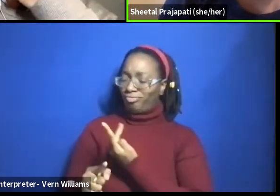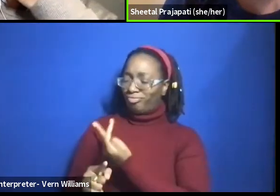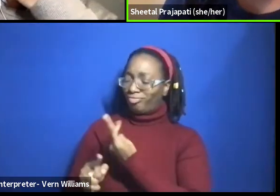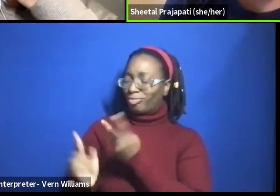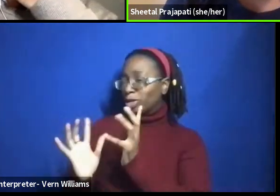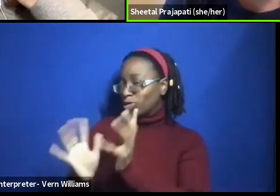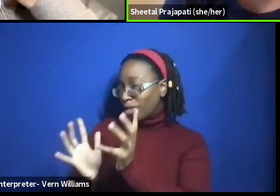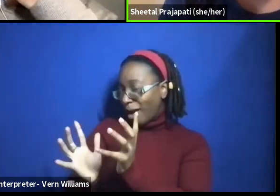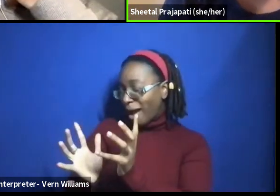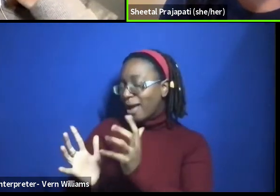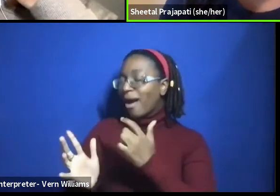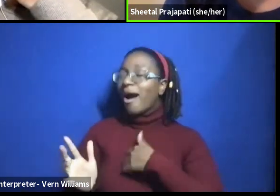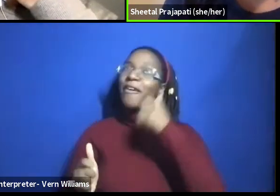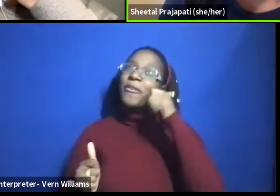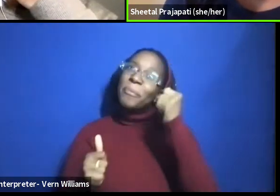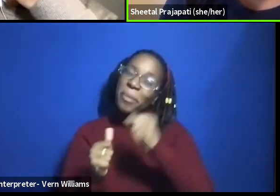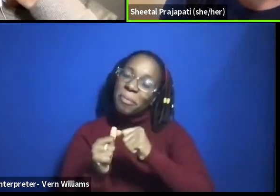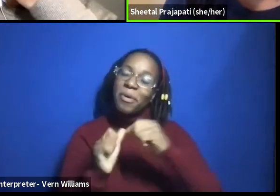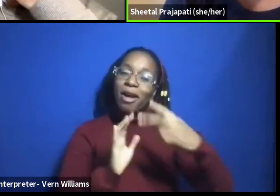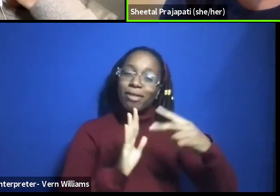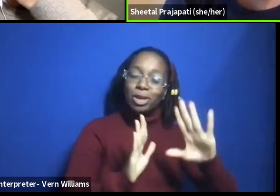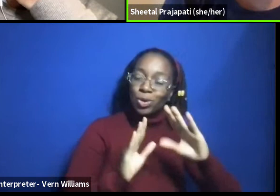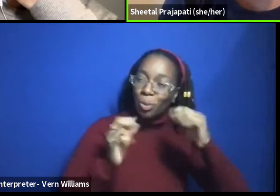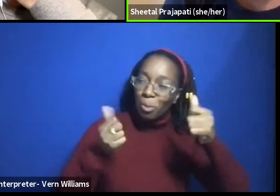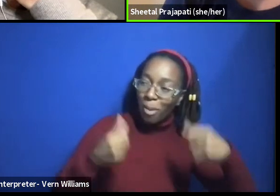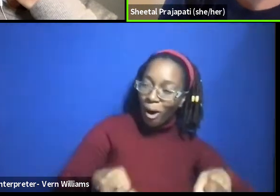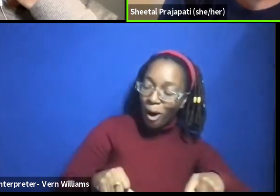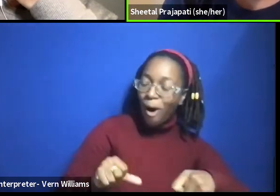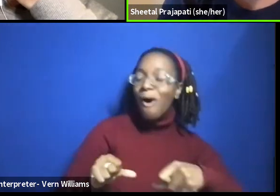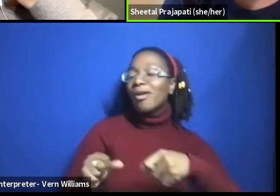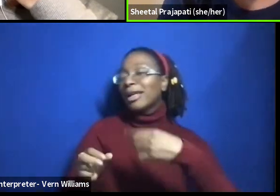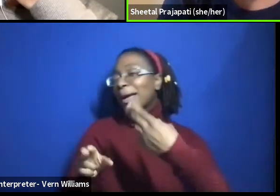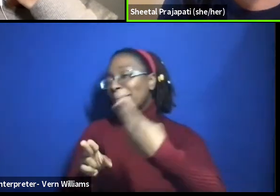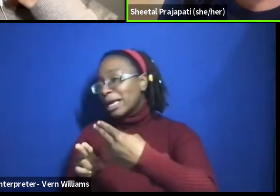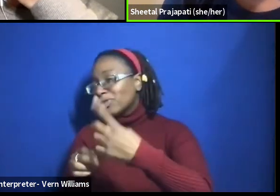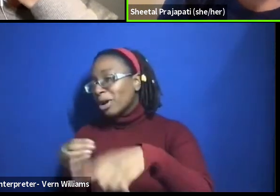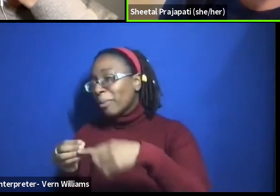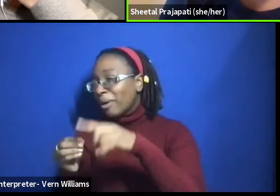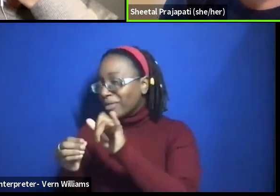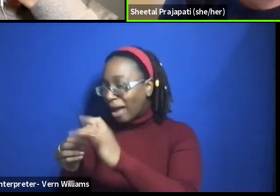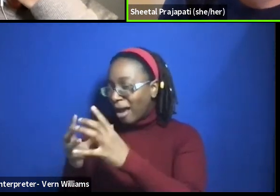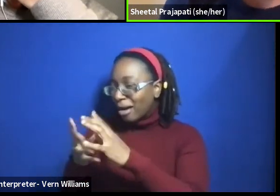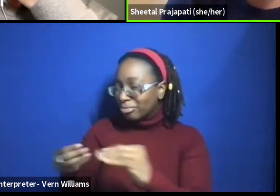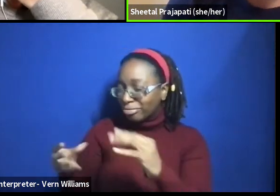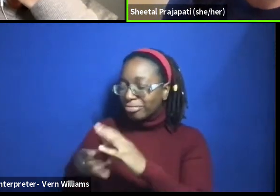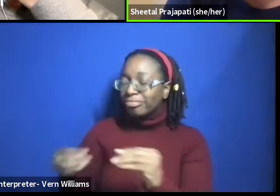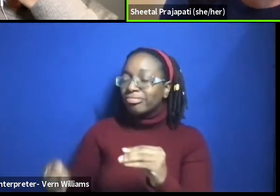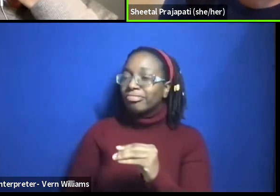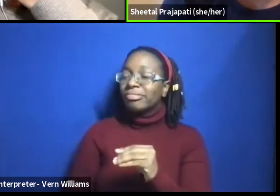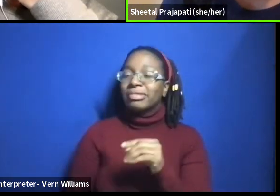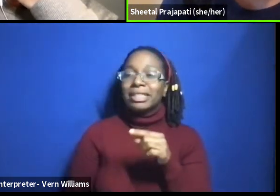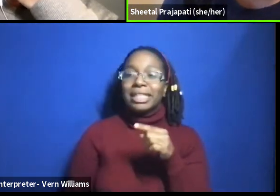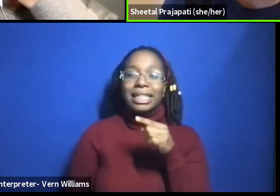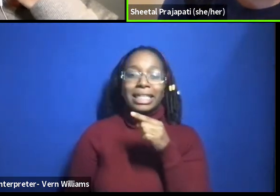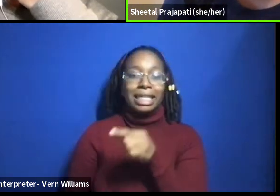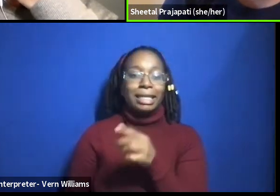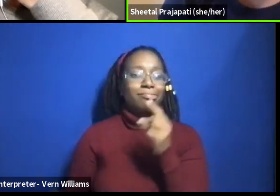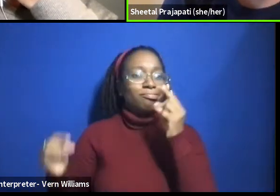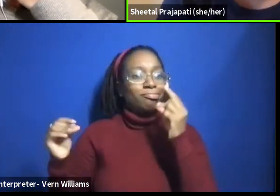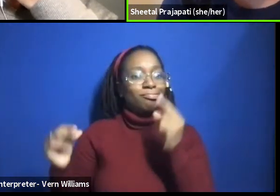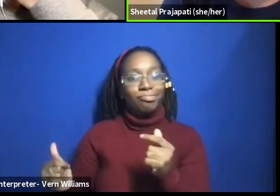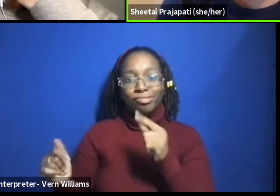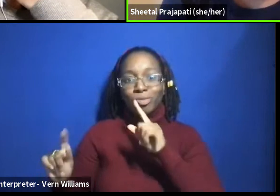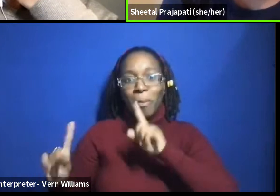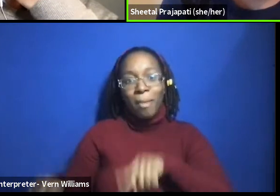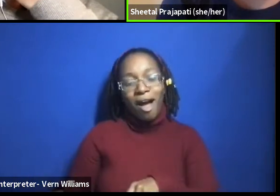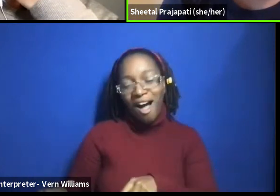to him that I had read some of the posts on Beautiful Eccentrics. And he said, probably off the cuff, Pablo, he said, well, this